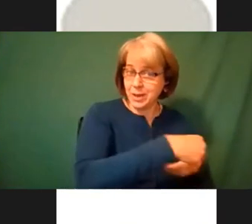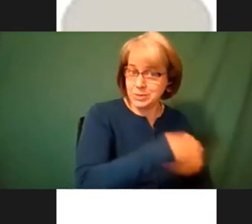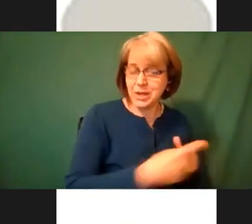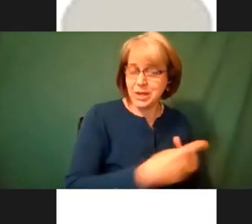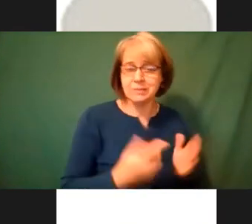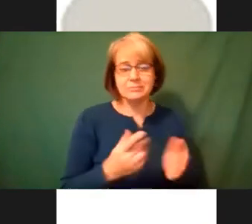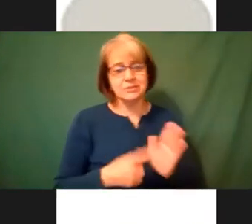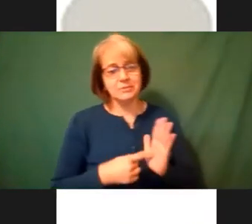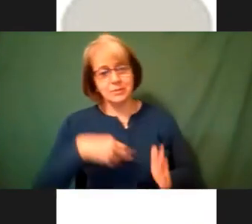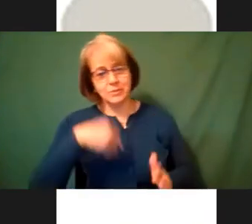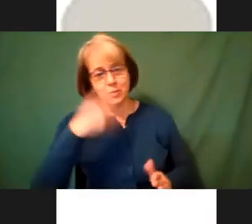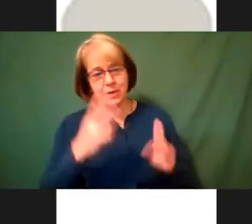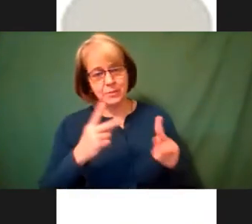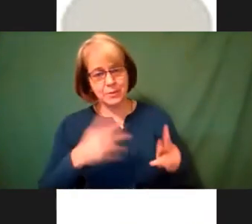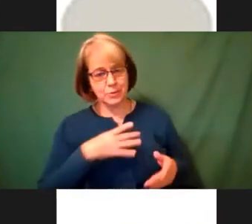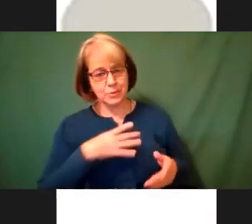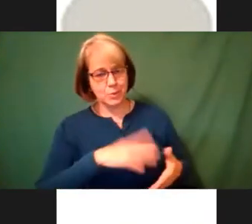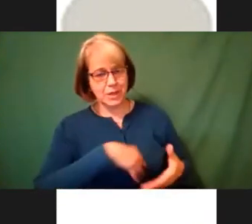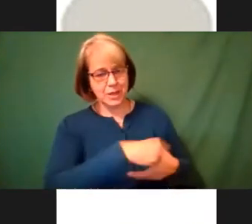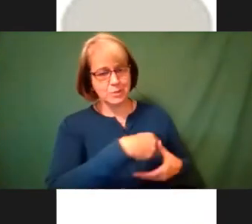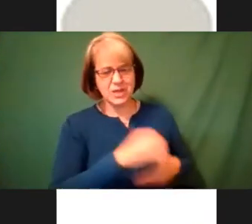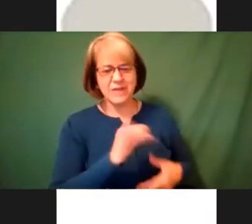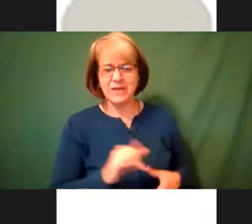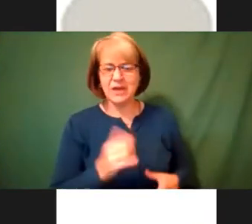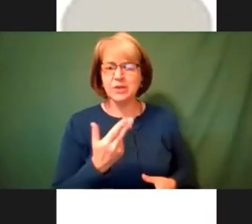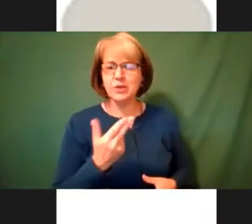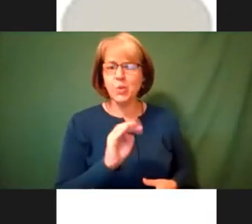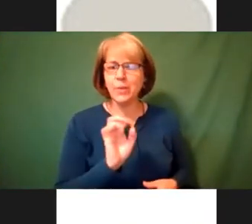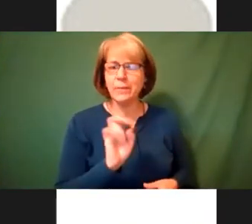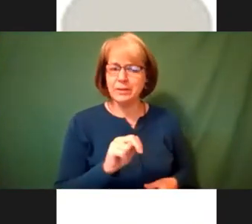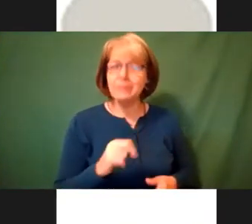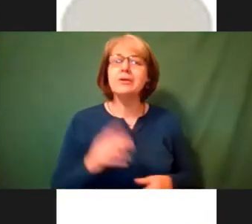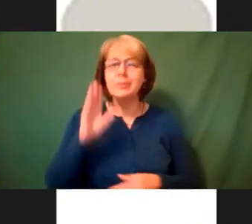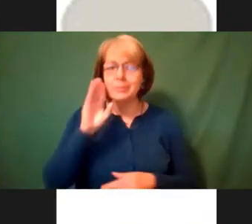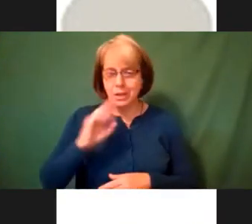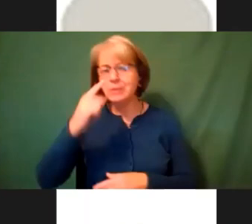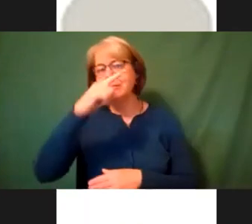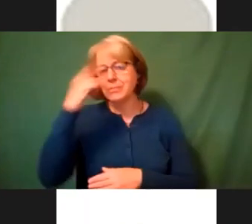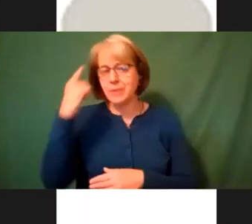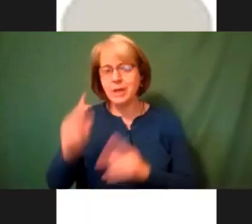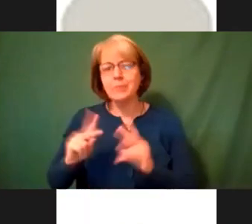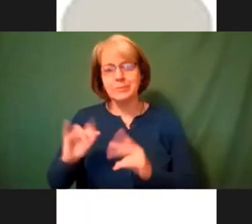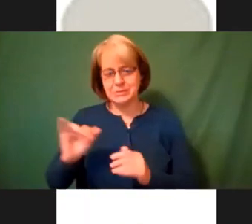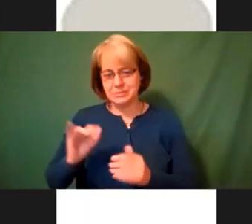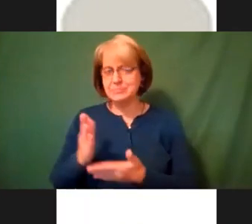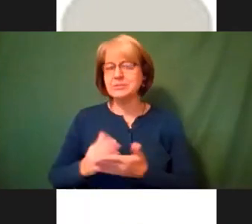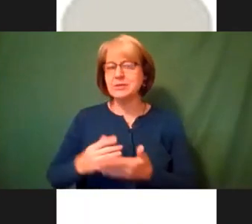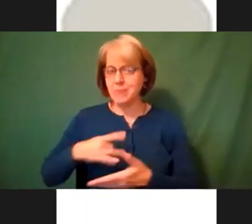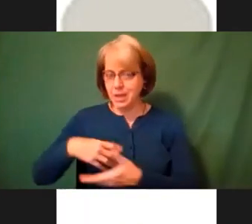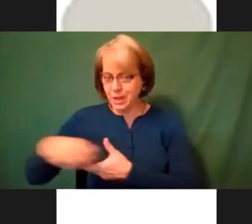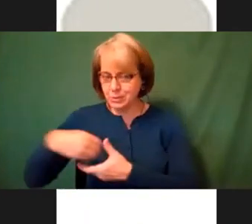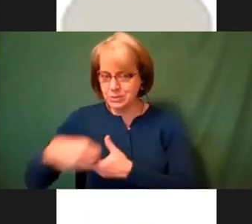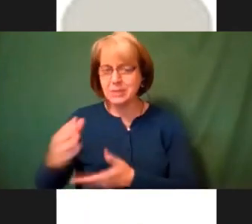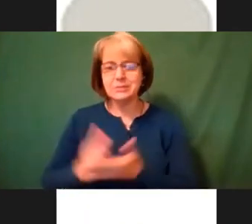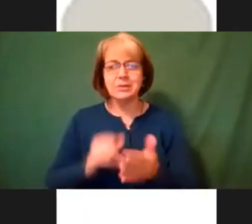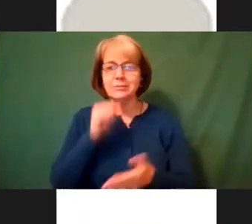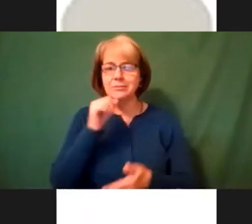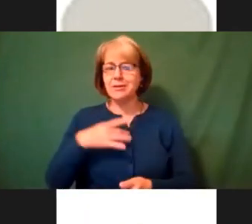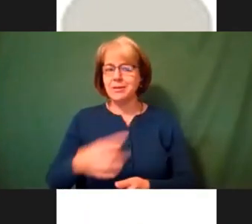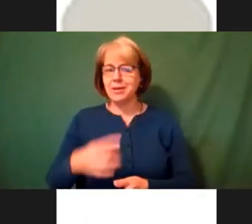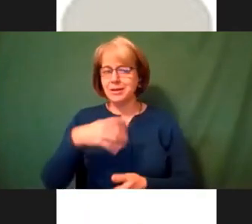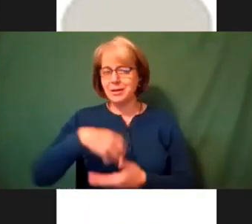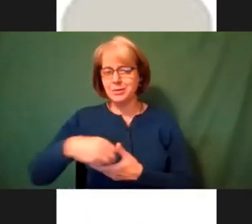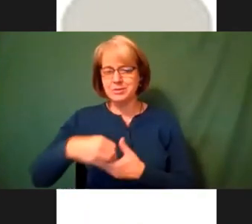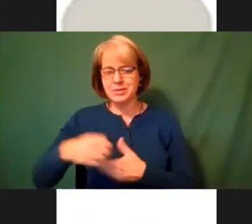things because we're like that as human beings, right? We're just incredibly complex and diverse. But it's just so interesting that because